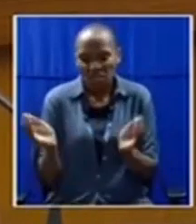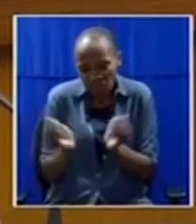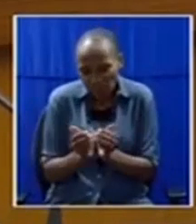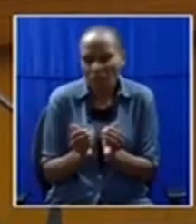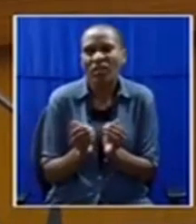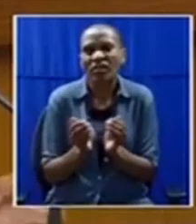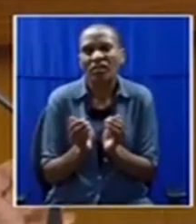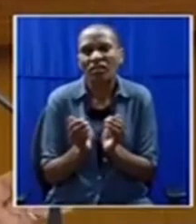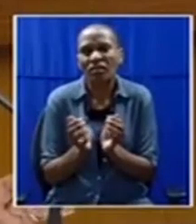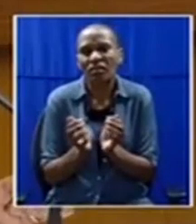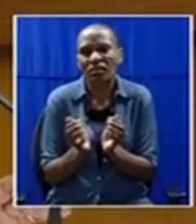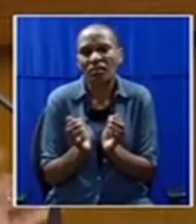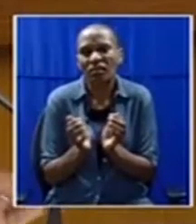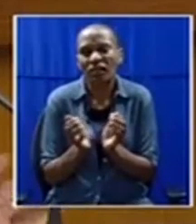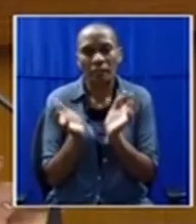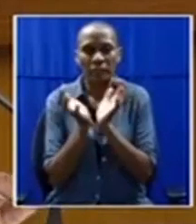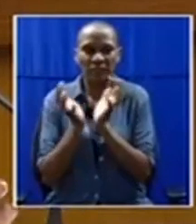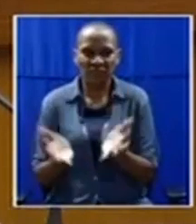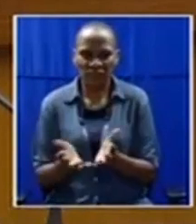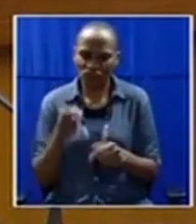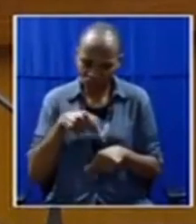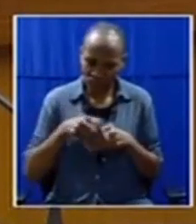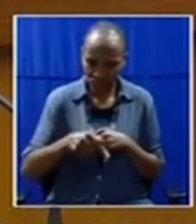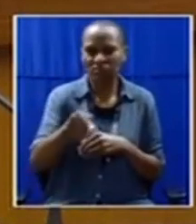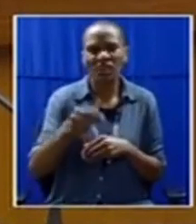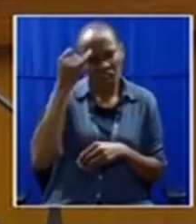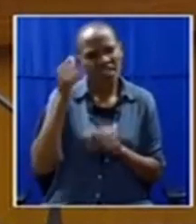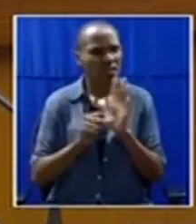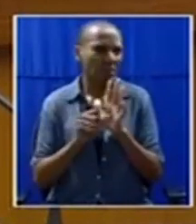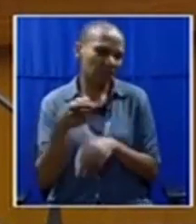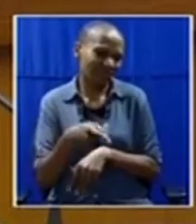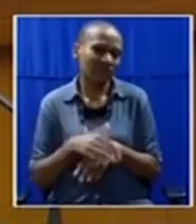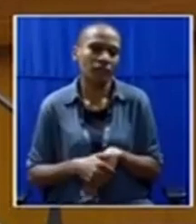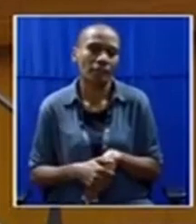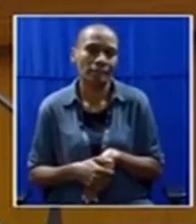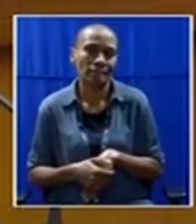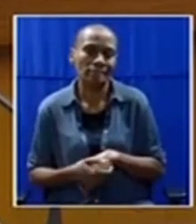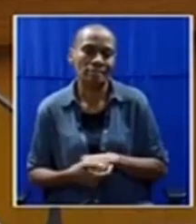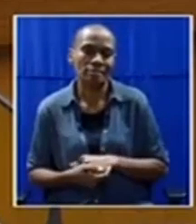plenaries must be taken forward as an important idea.